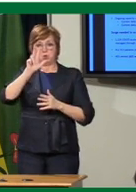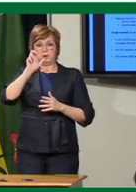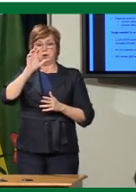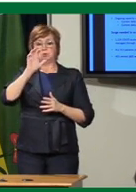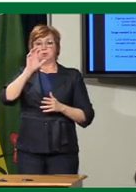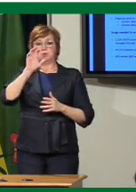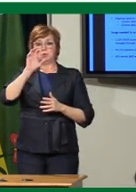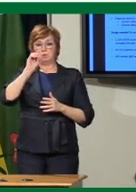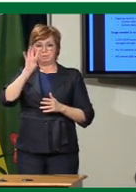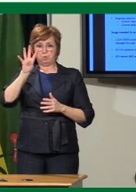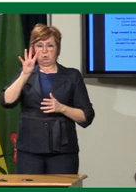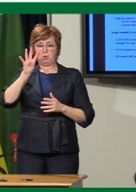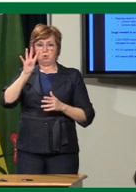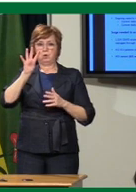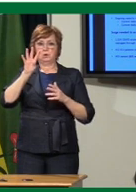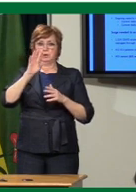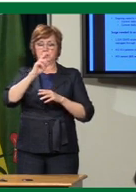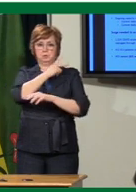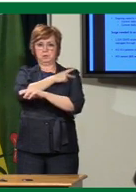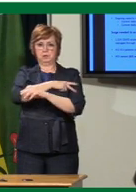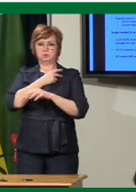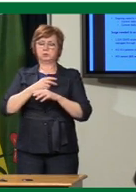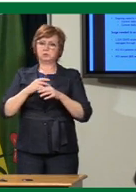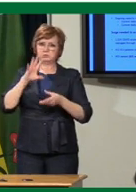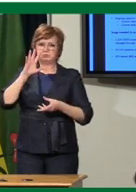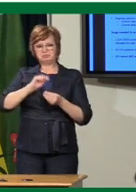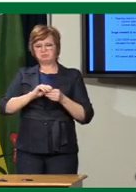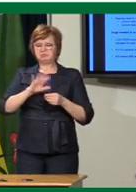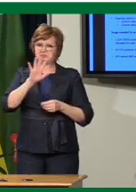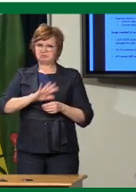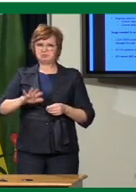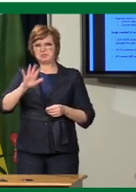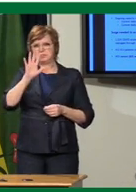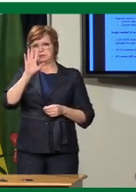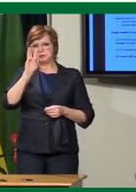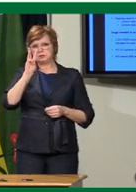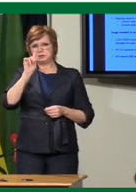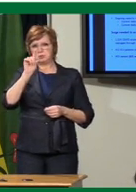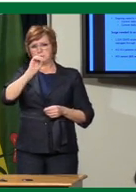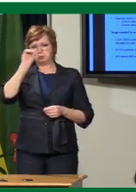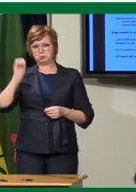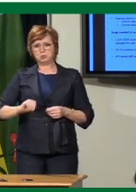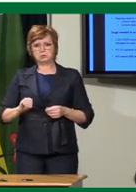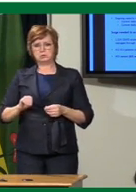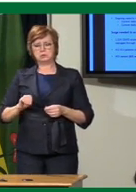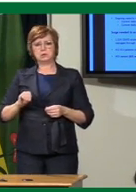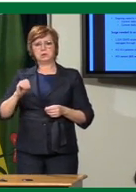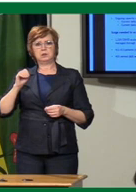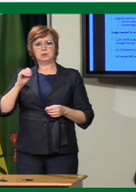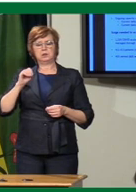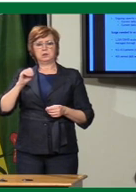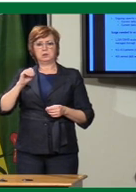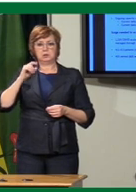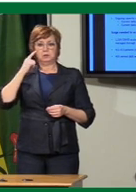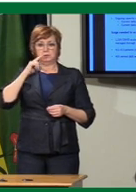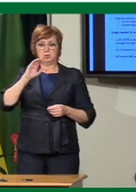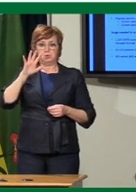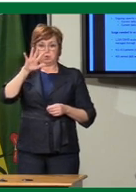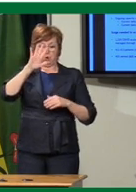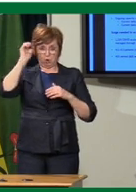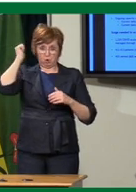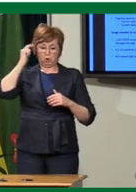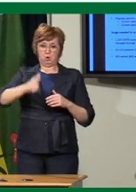put it in context, it represents about 61% of our current state acute capacity across the entire system.